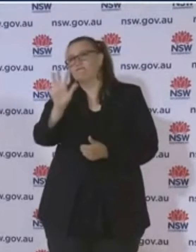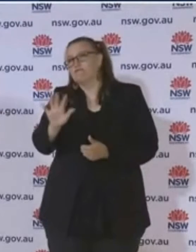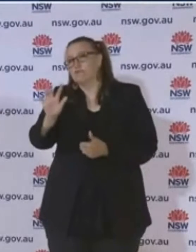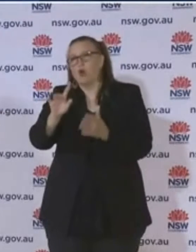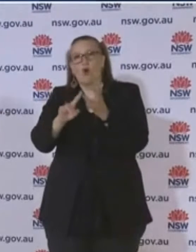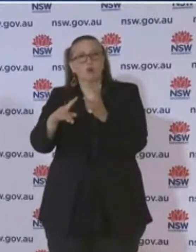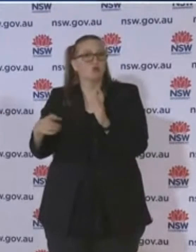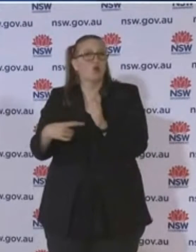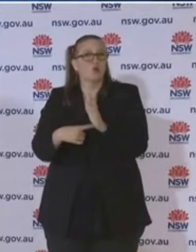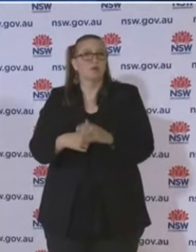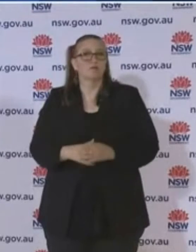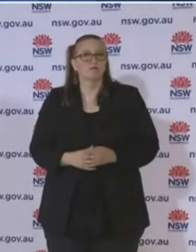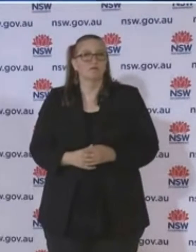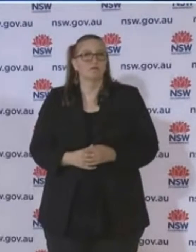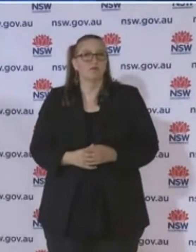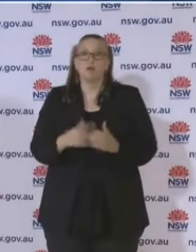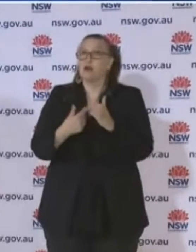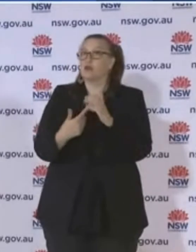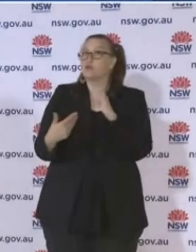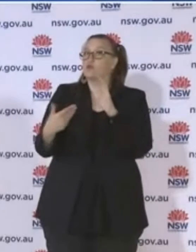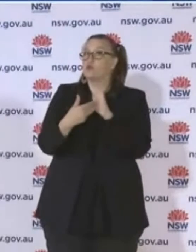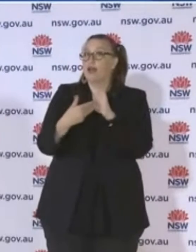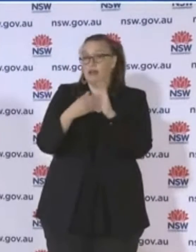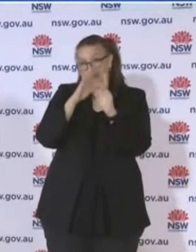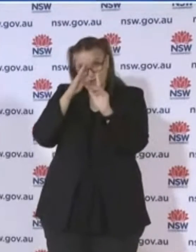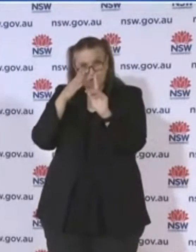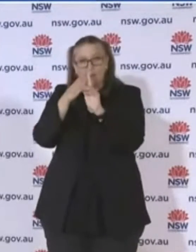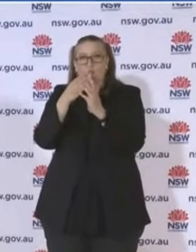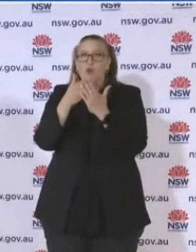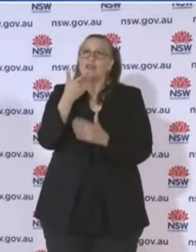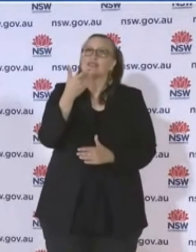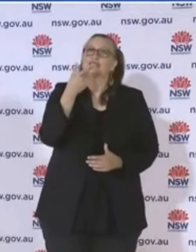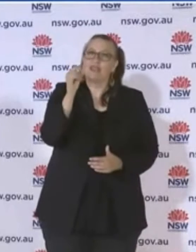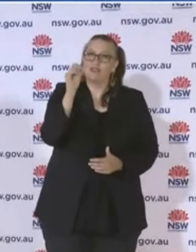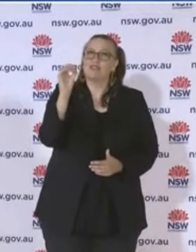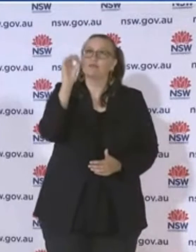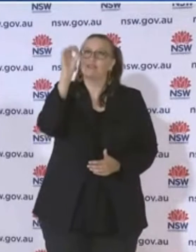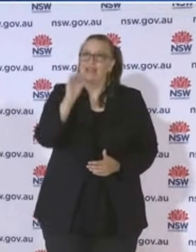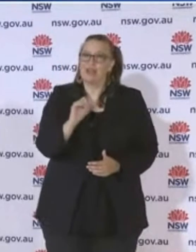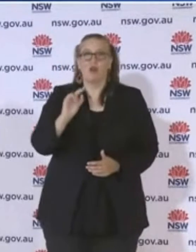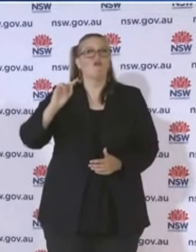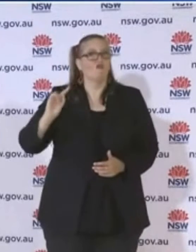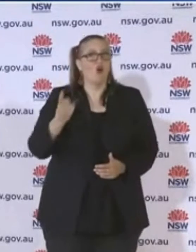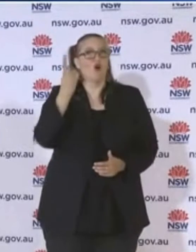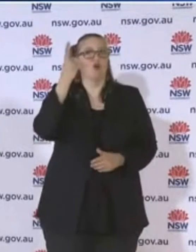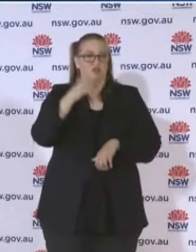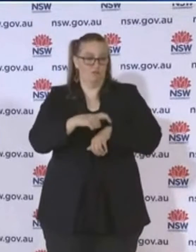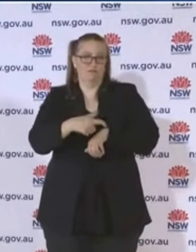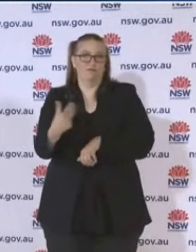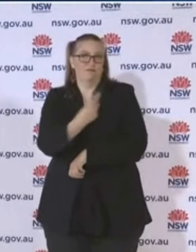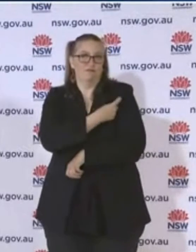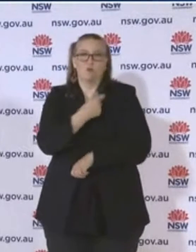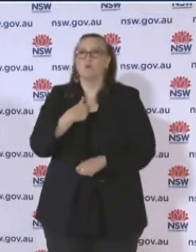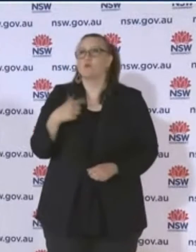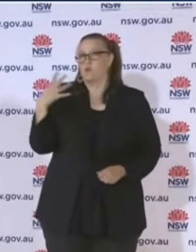get that 70% single dose vaccination, because then we'll have confidence as to when we're going to land that double dose. And I especially